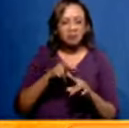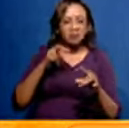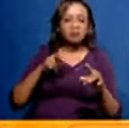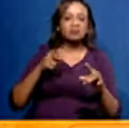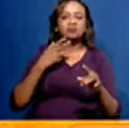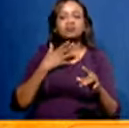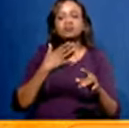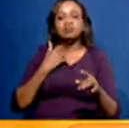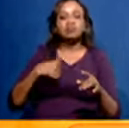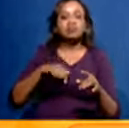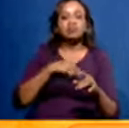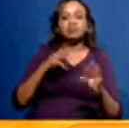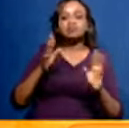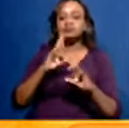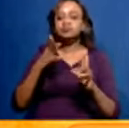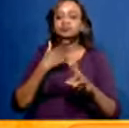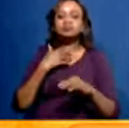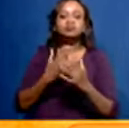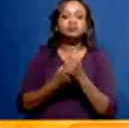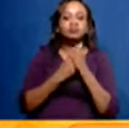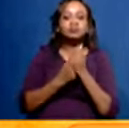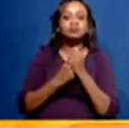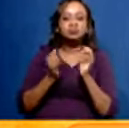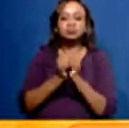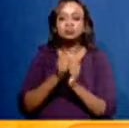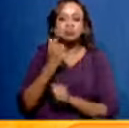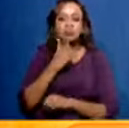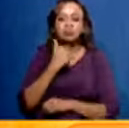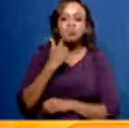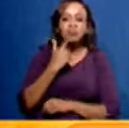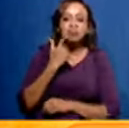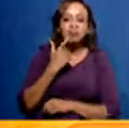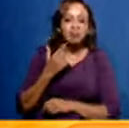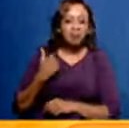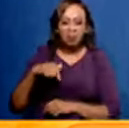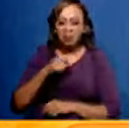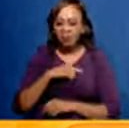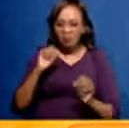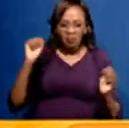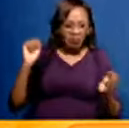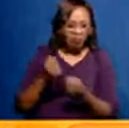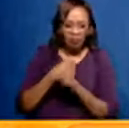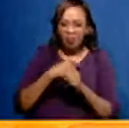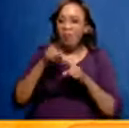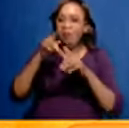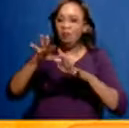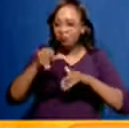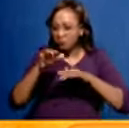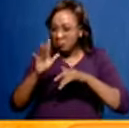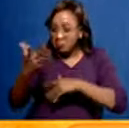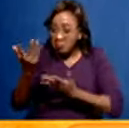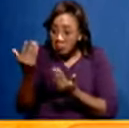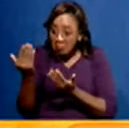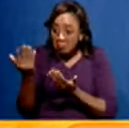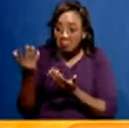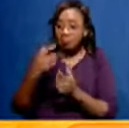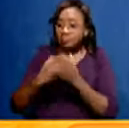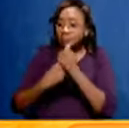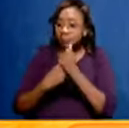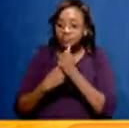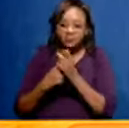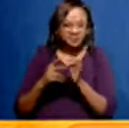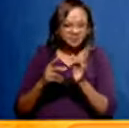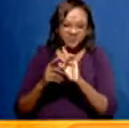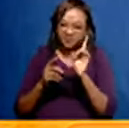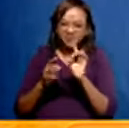to partner with? What is our proposition? We're not going to just randomly run after one university or another university. We need to have a